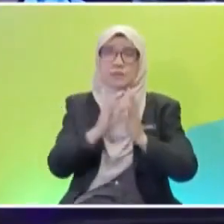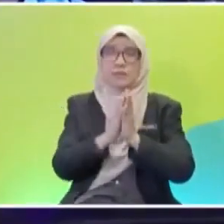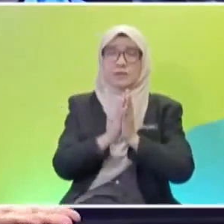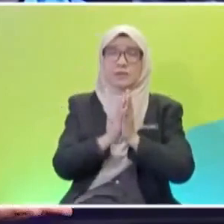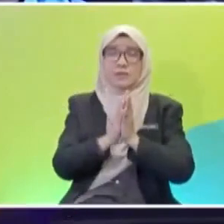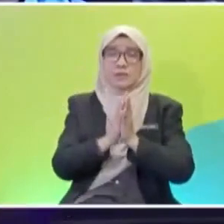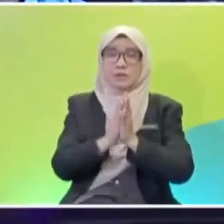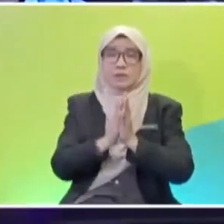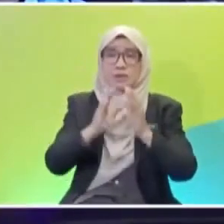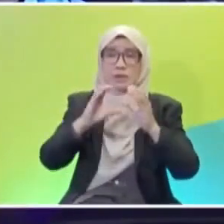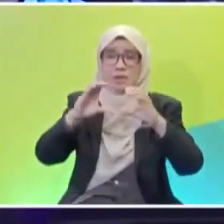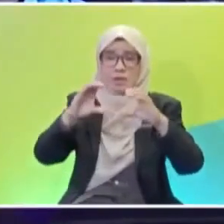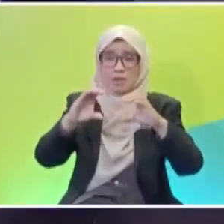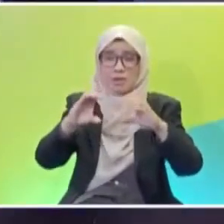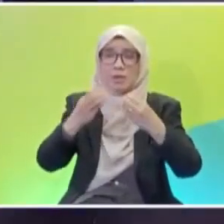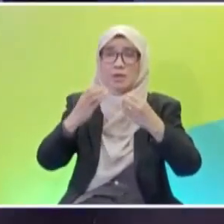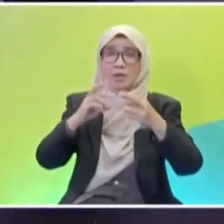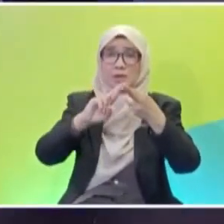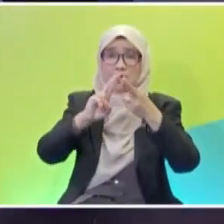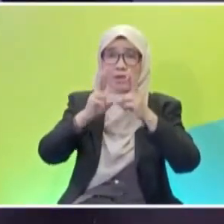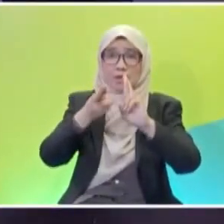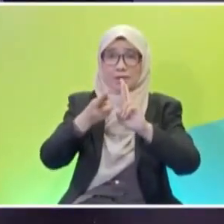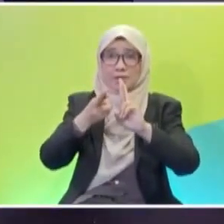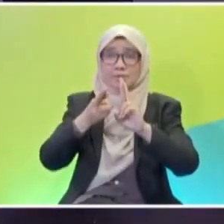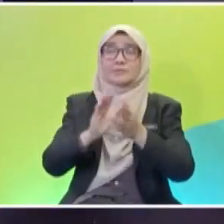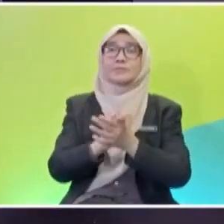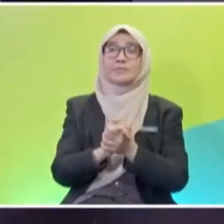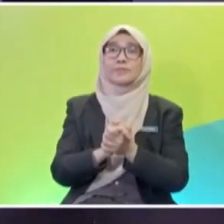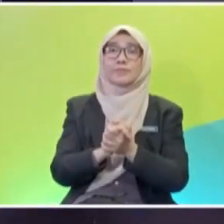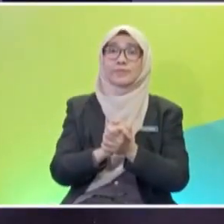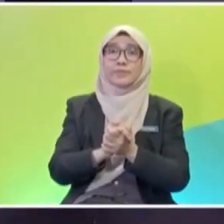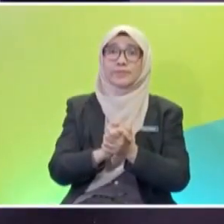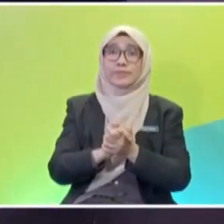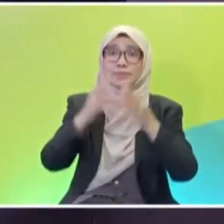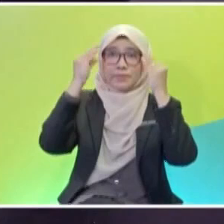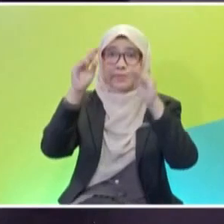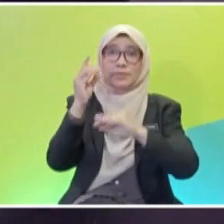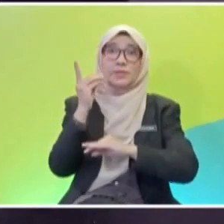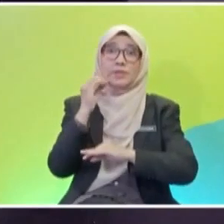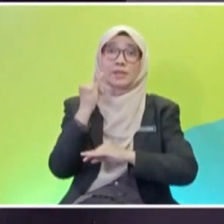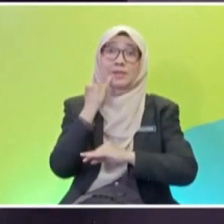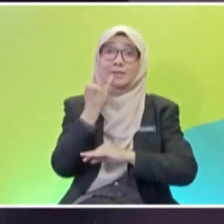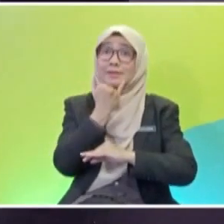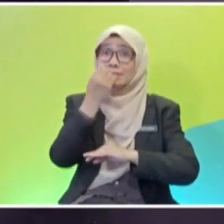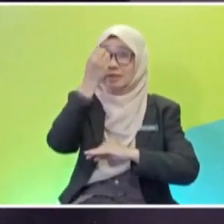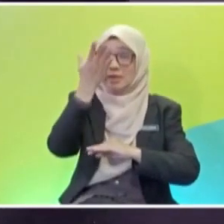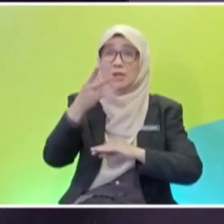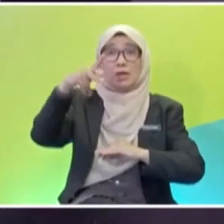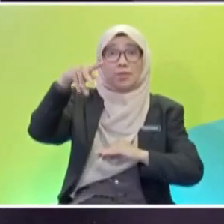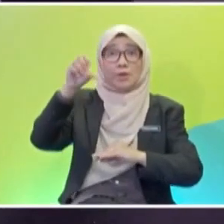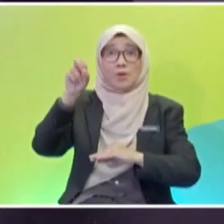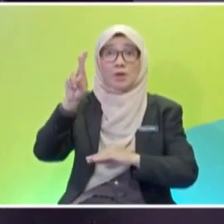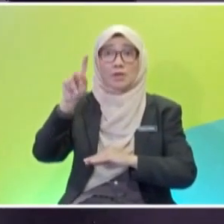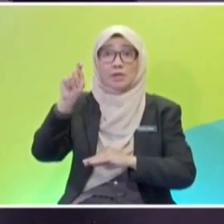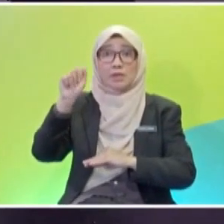make more revisions? Where else but at portal Delima. All right, and there yes.